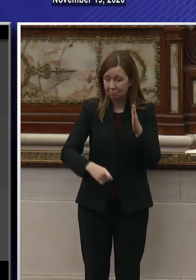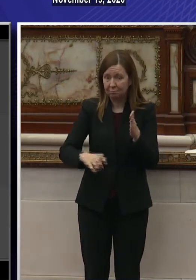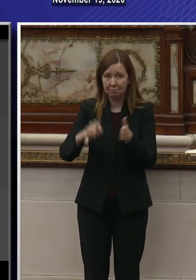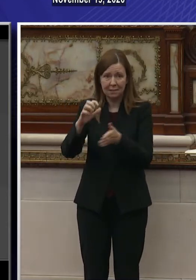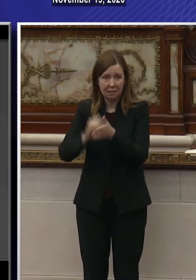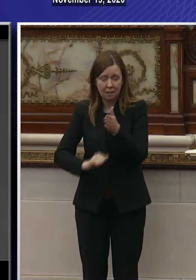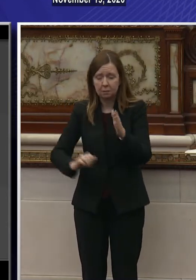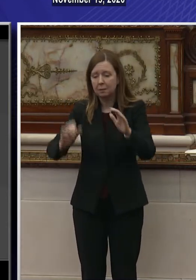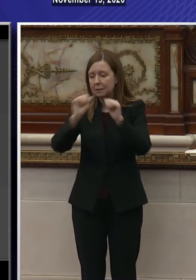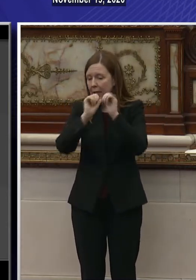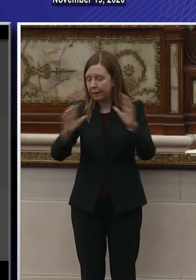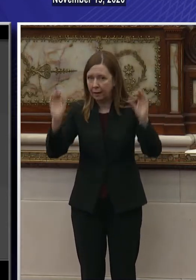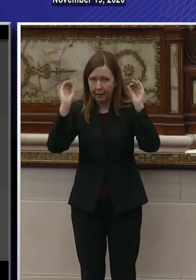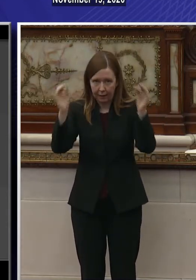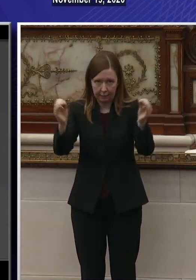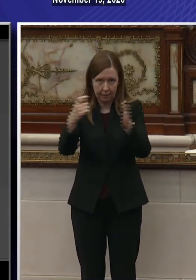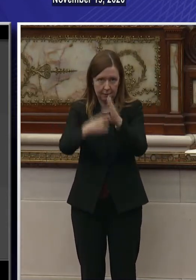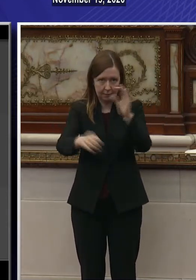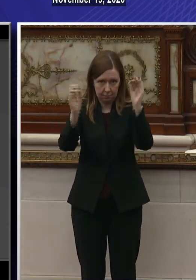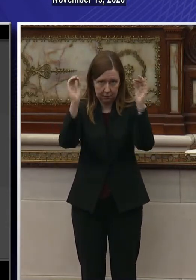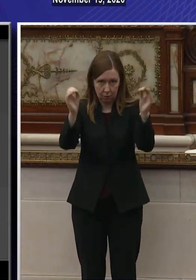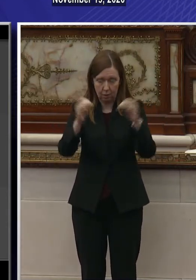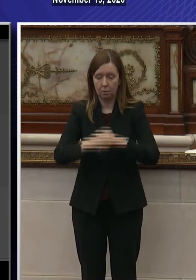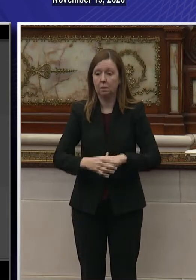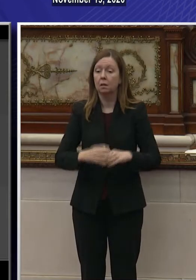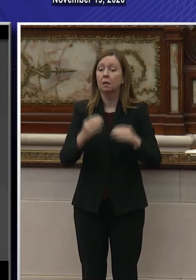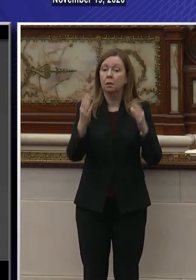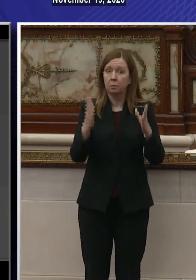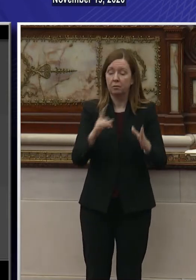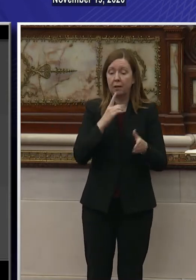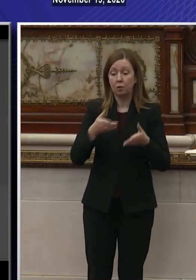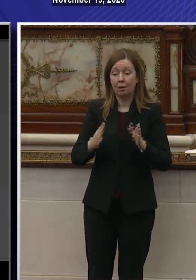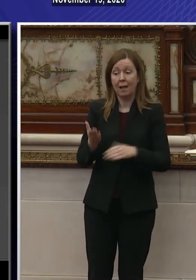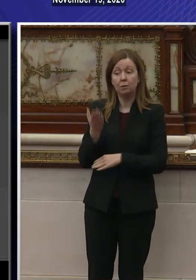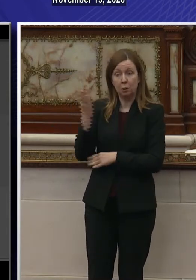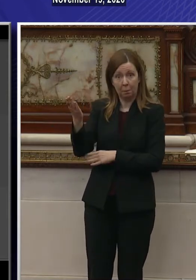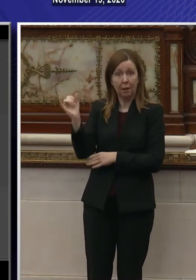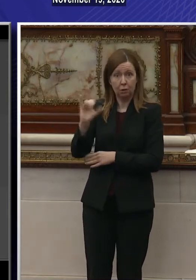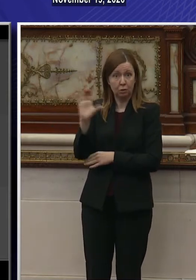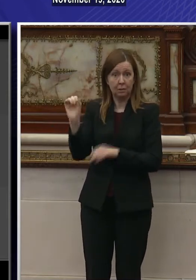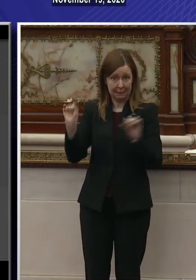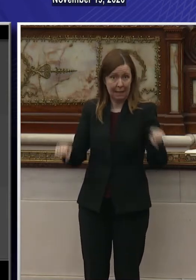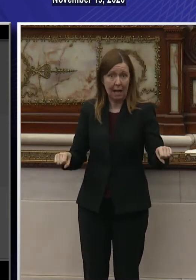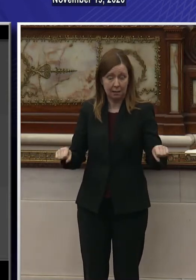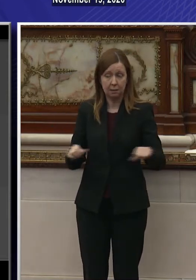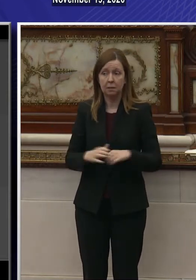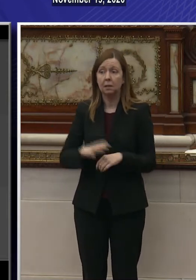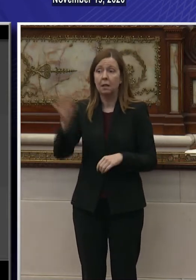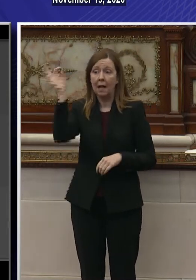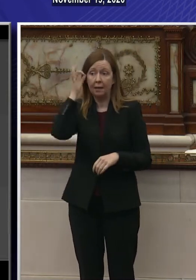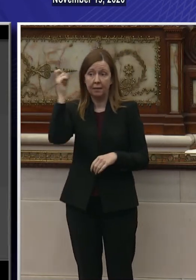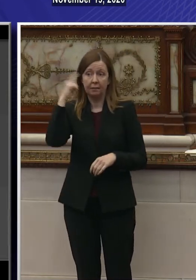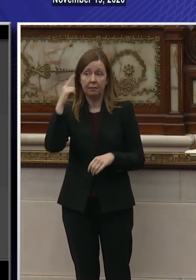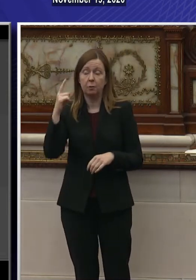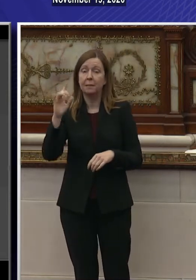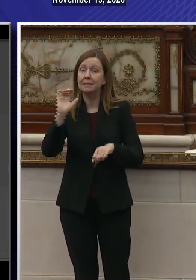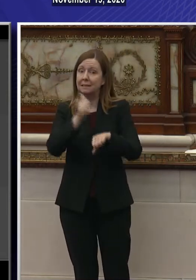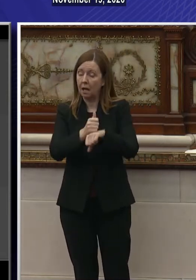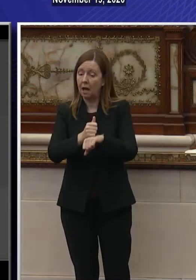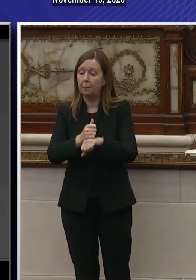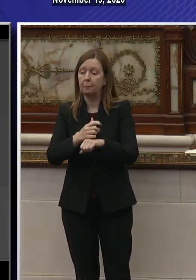deductibles or any other kind of fee. Providers are allowed to bill insurance companies, and the federal government had